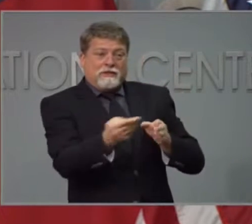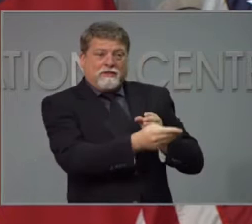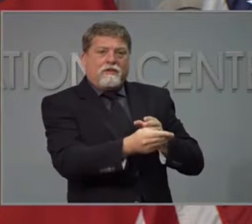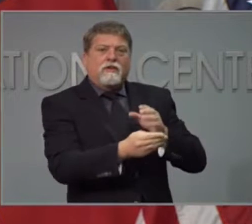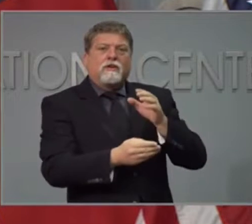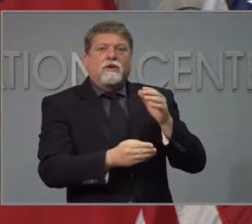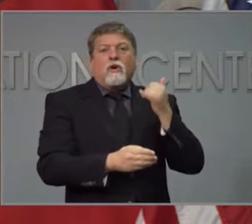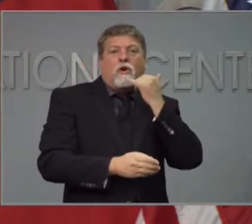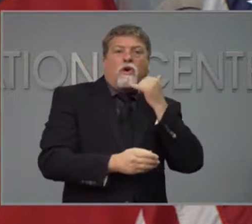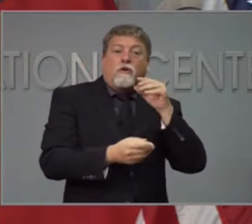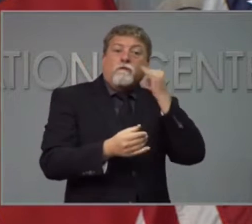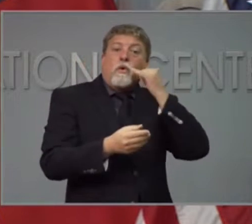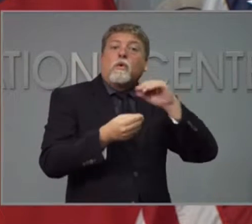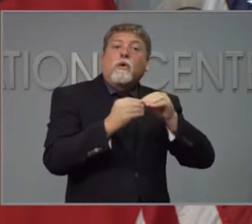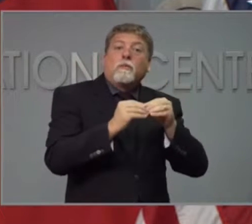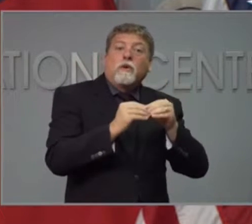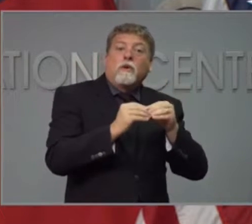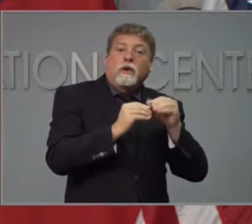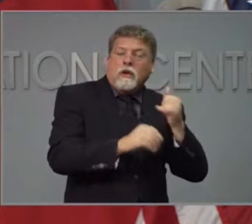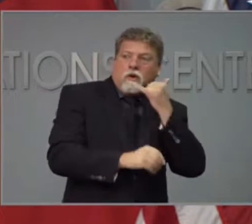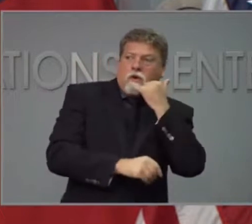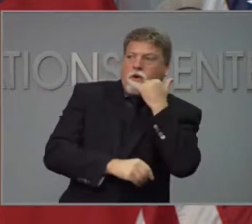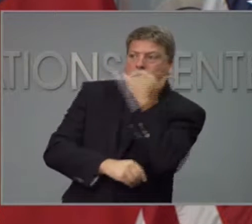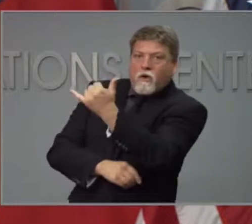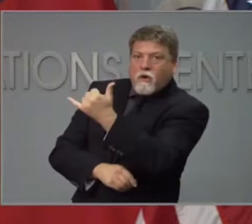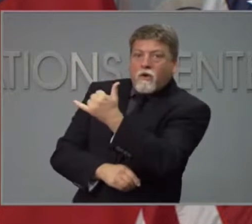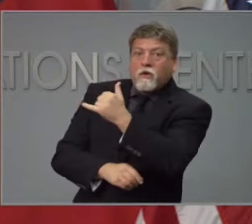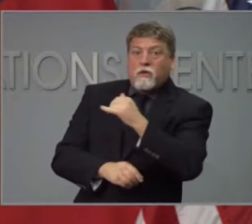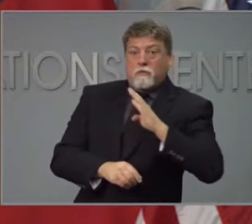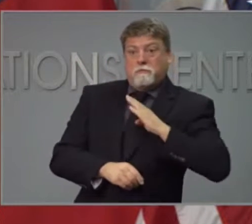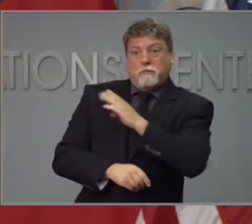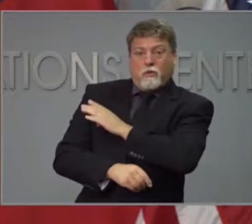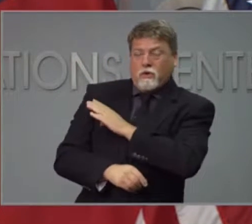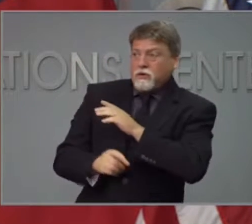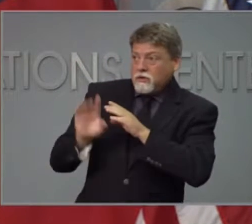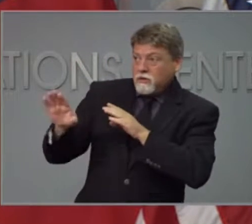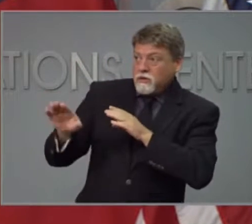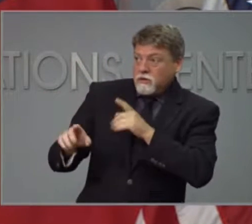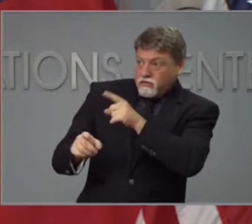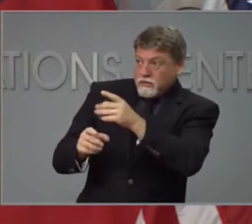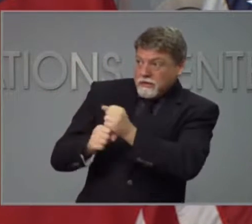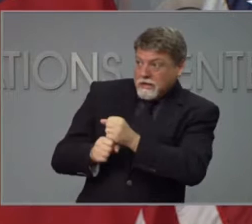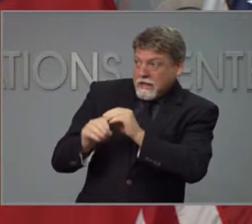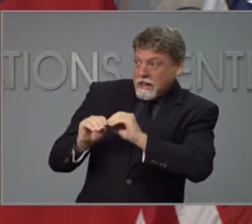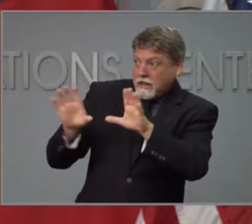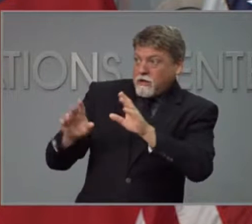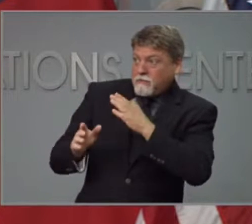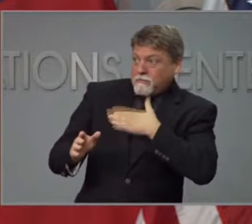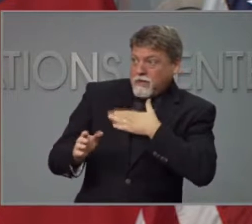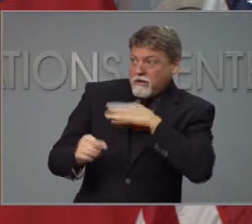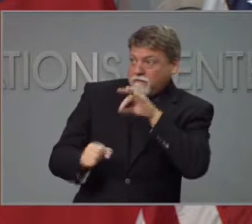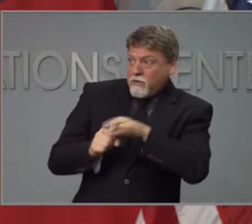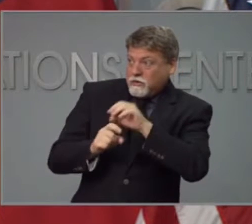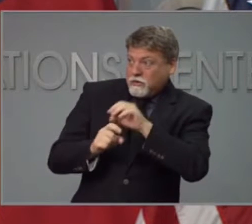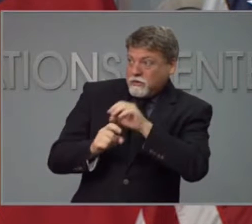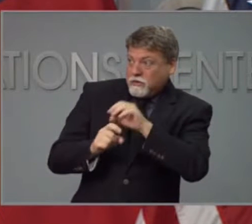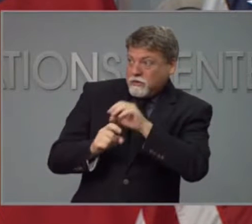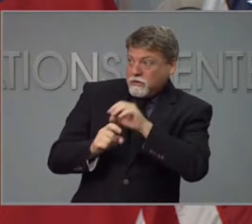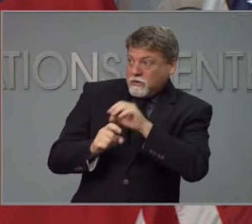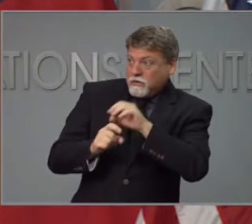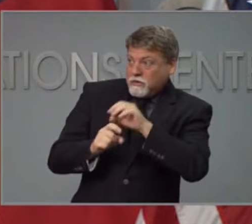the status of their ballot as the County Board of Elections completes the research and the county boards meet to certify the